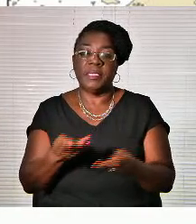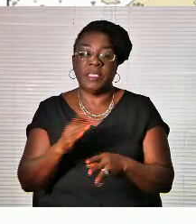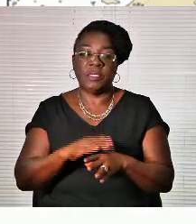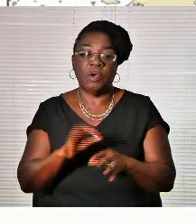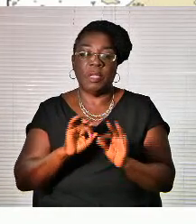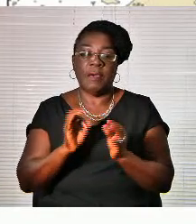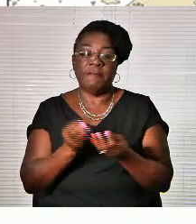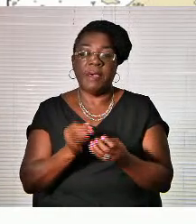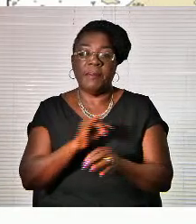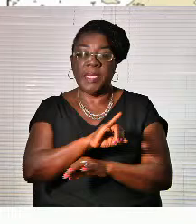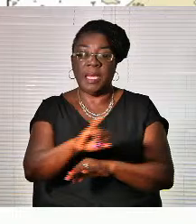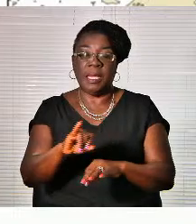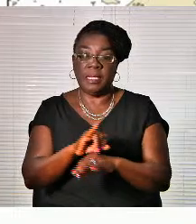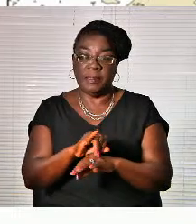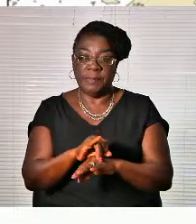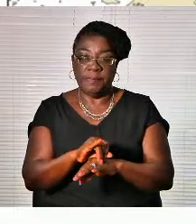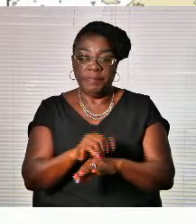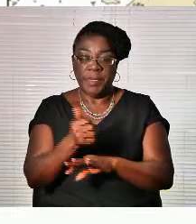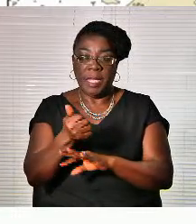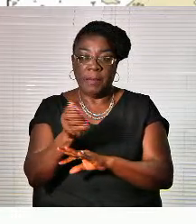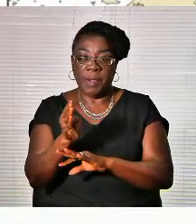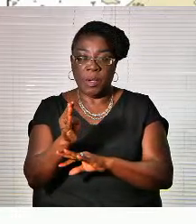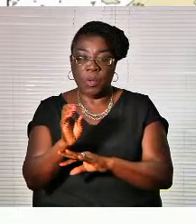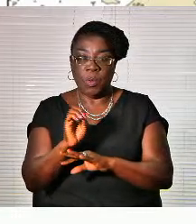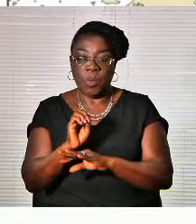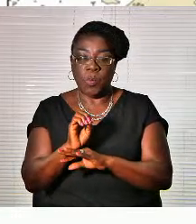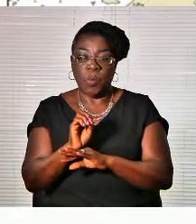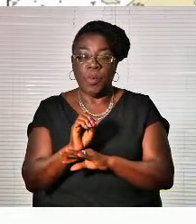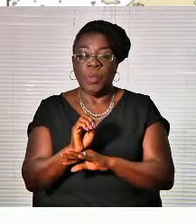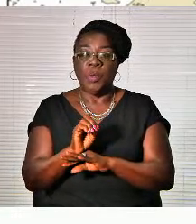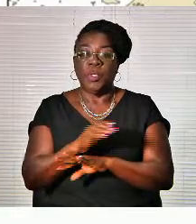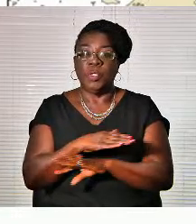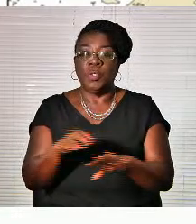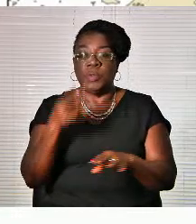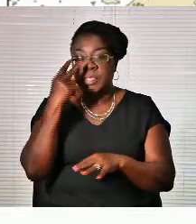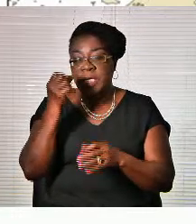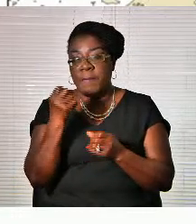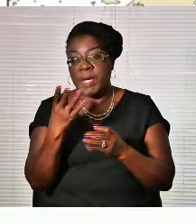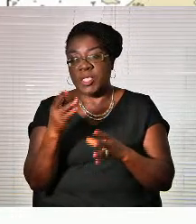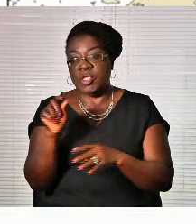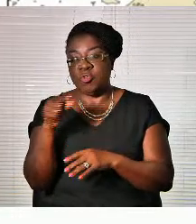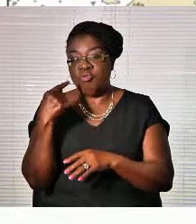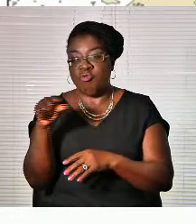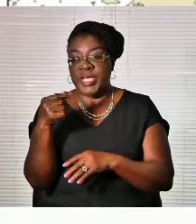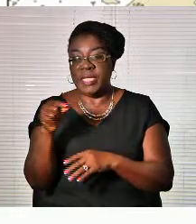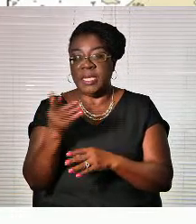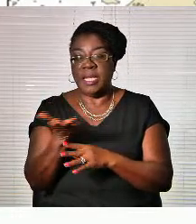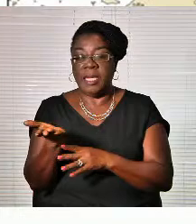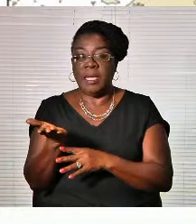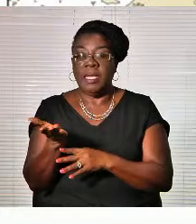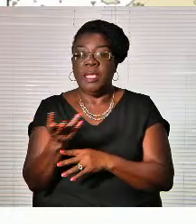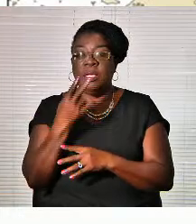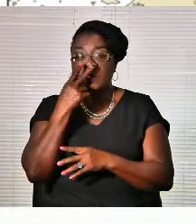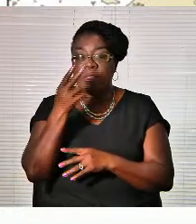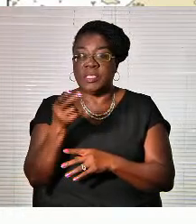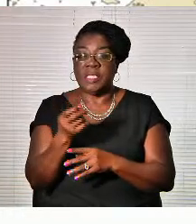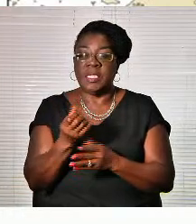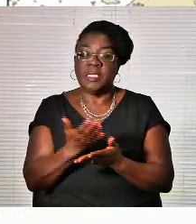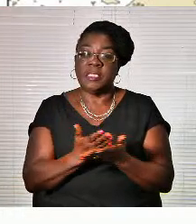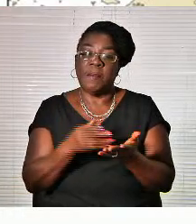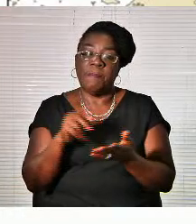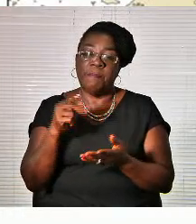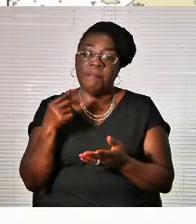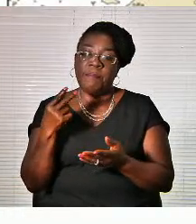I was asked for Abaco. Now, you don't see much green here. You see one or two fuchsia